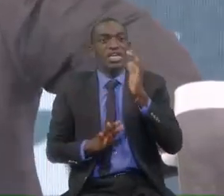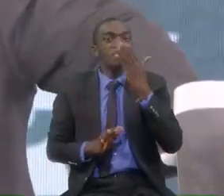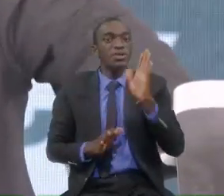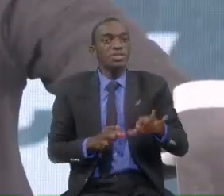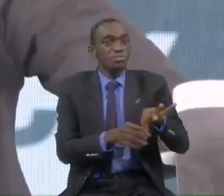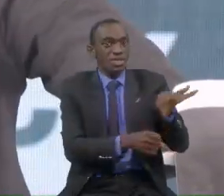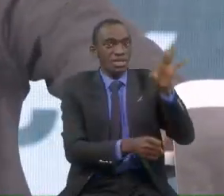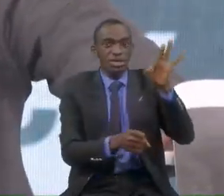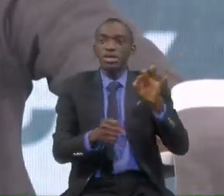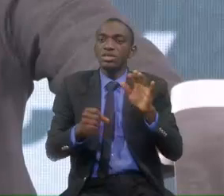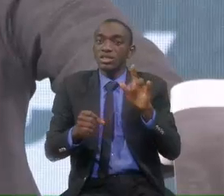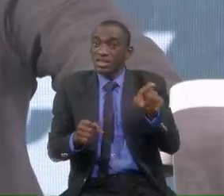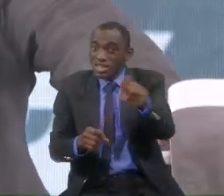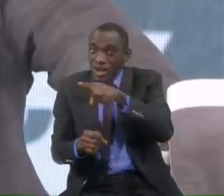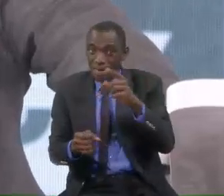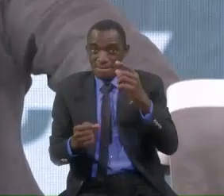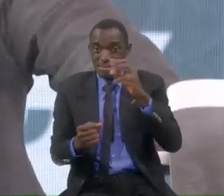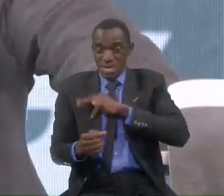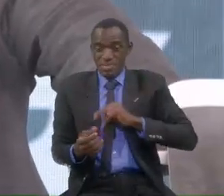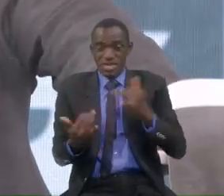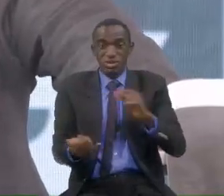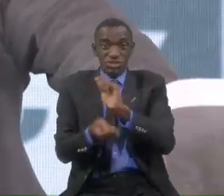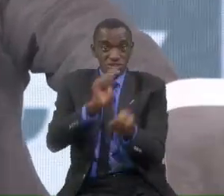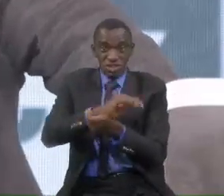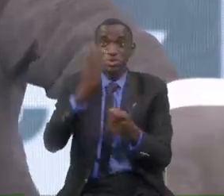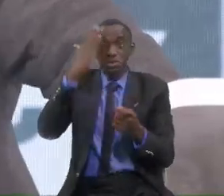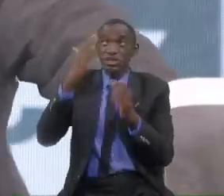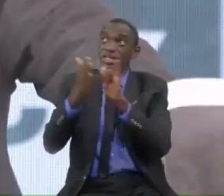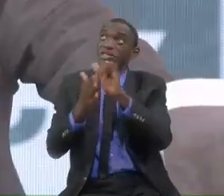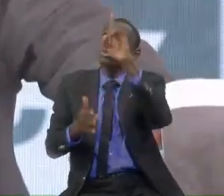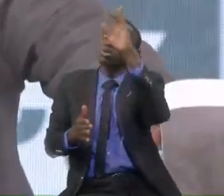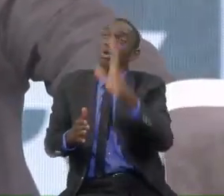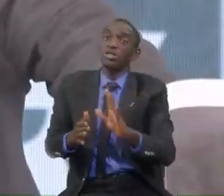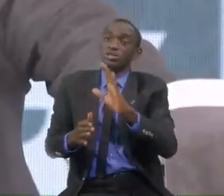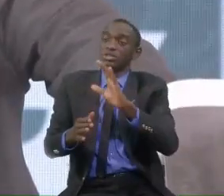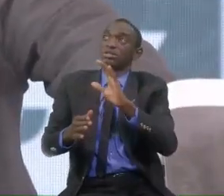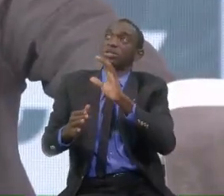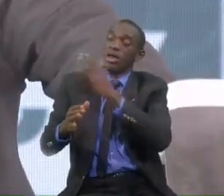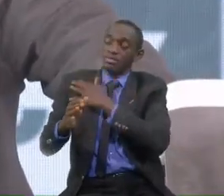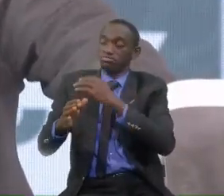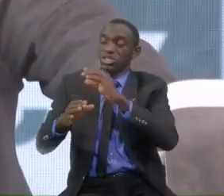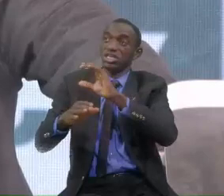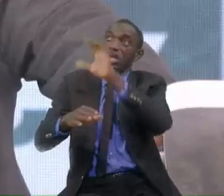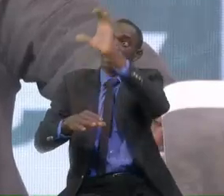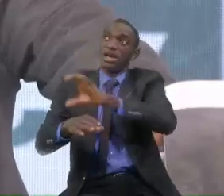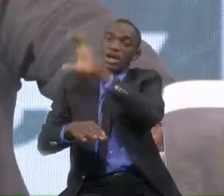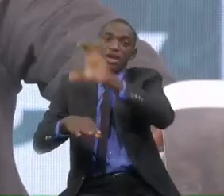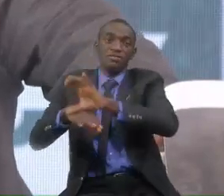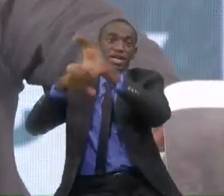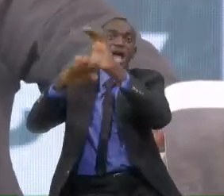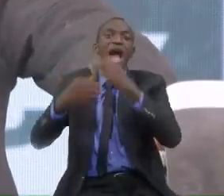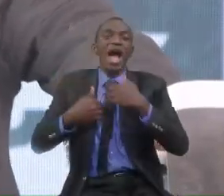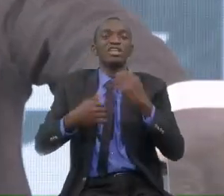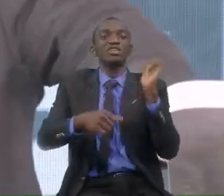evil spirit and evil power, and has blown off the head and the center of